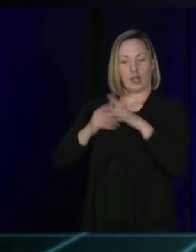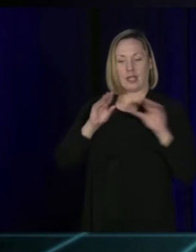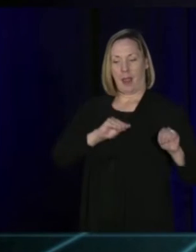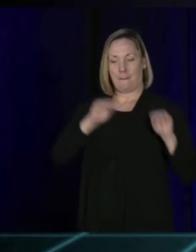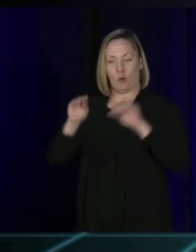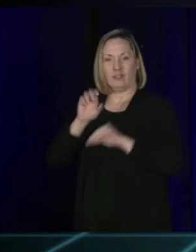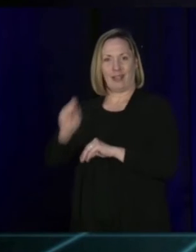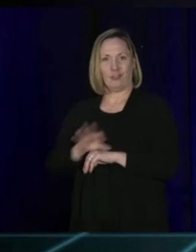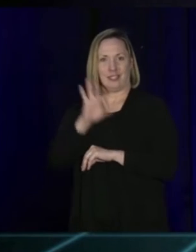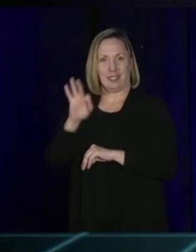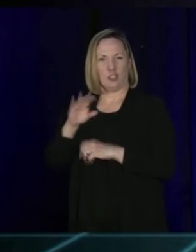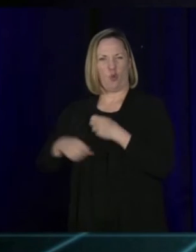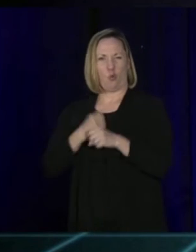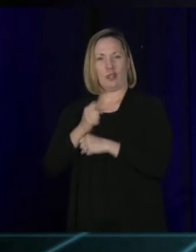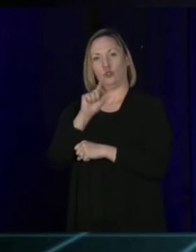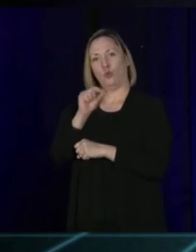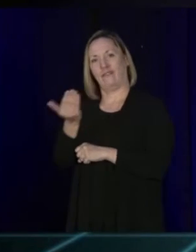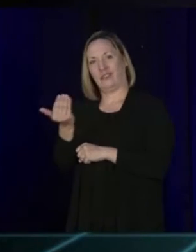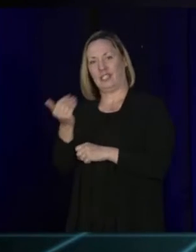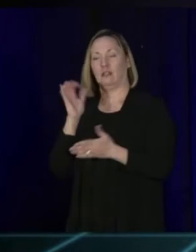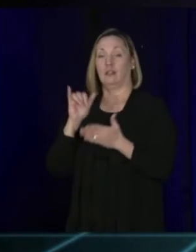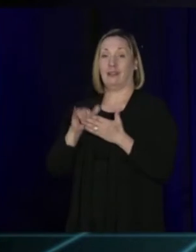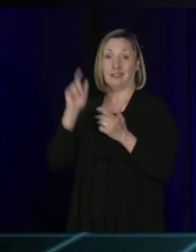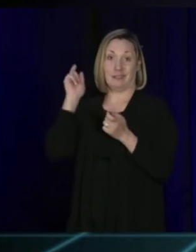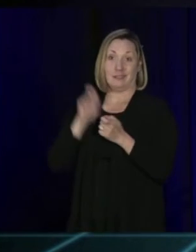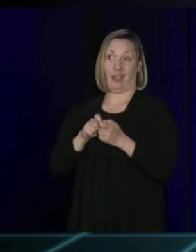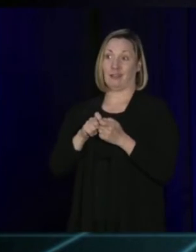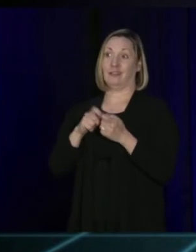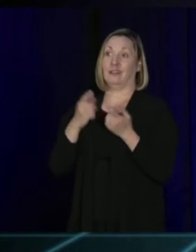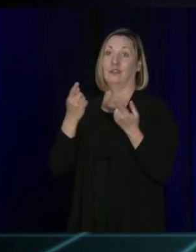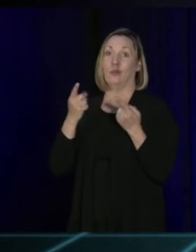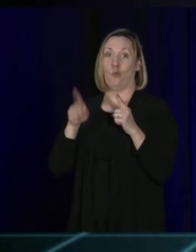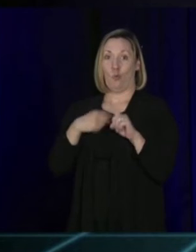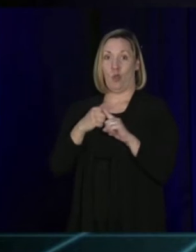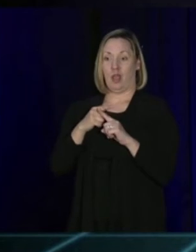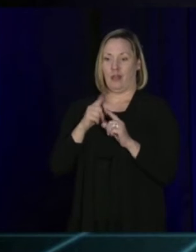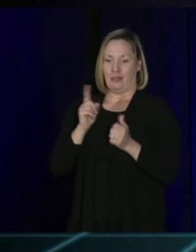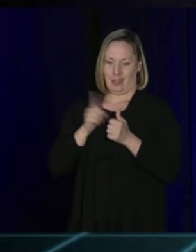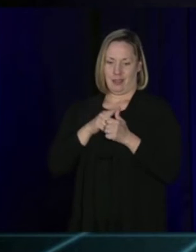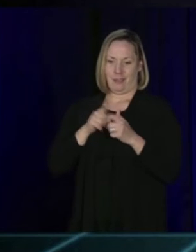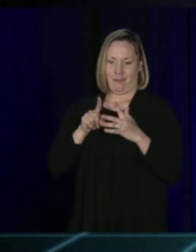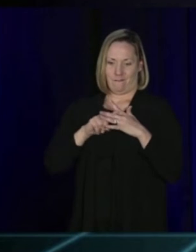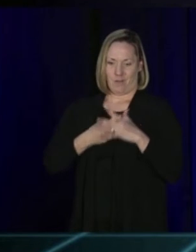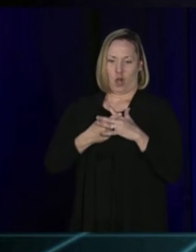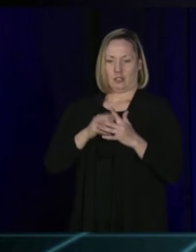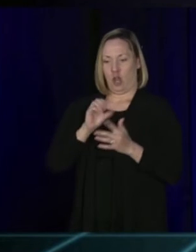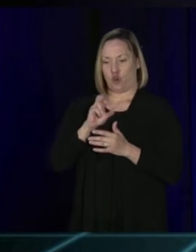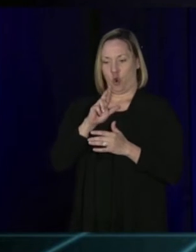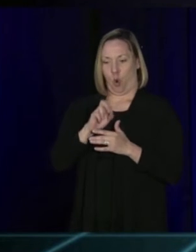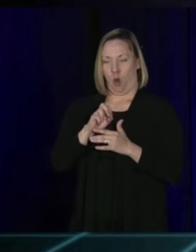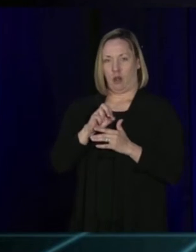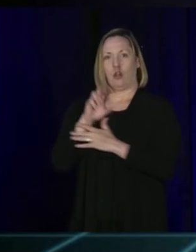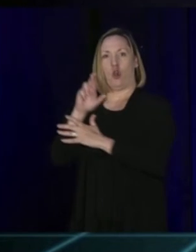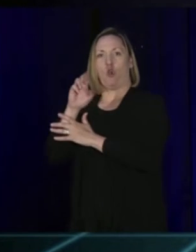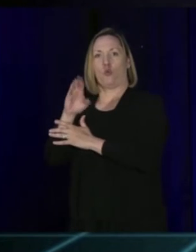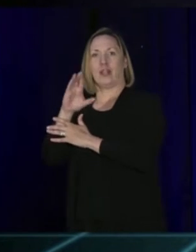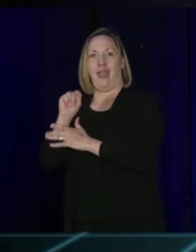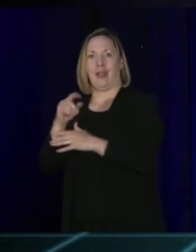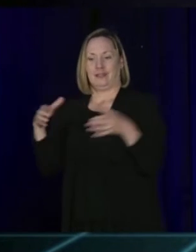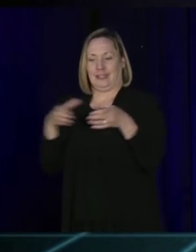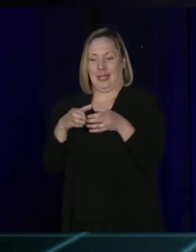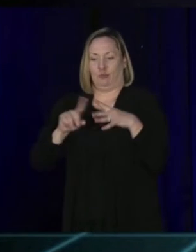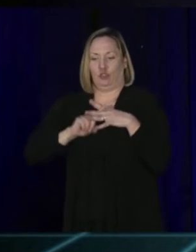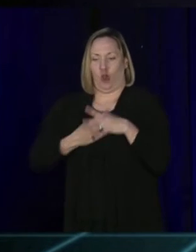back in 2015. And that's exactly when the React core team, the original folks, started growing and building an entire team at Facebook. And